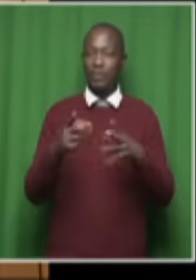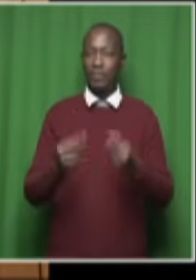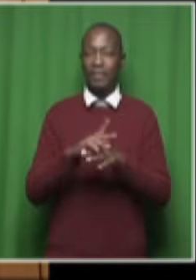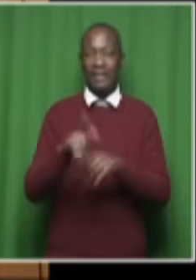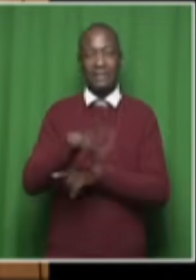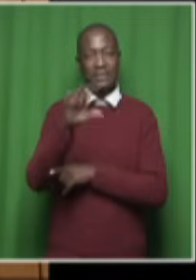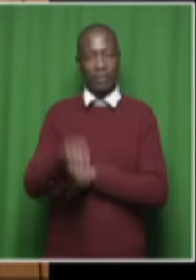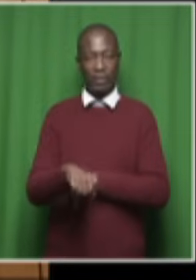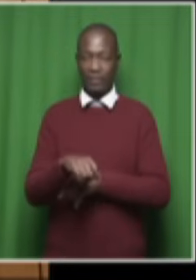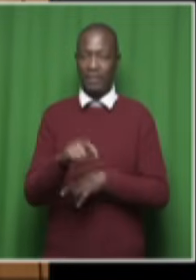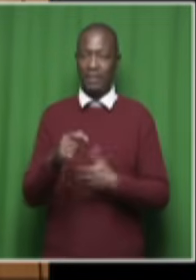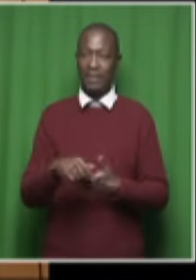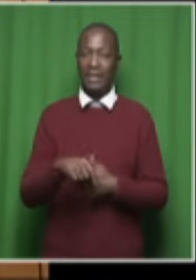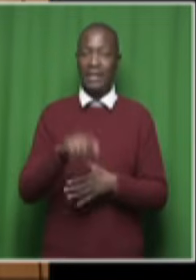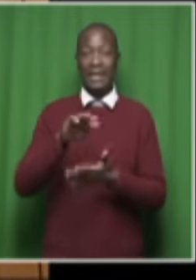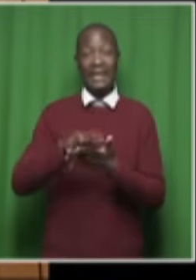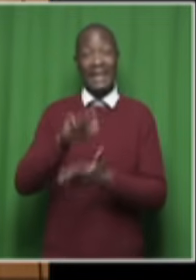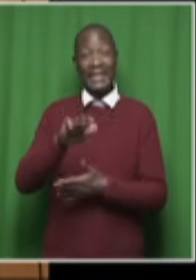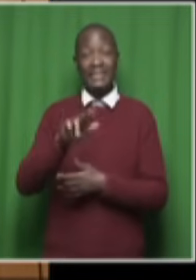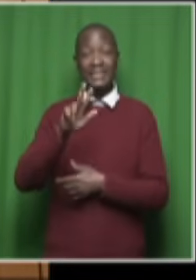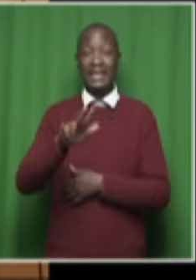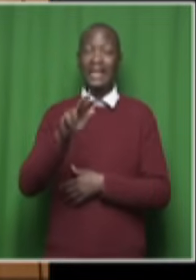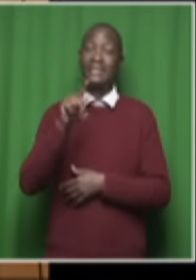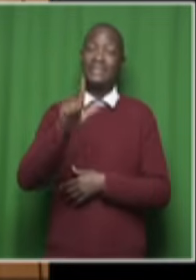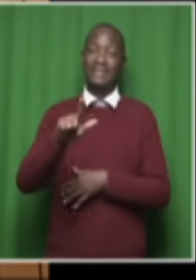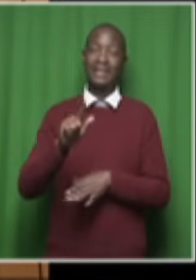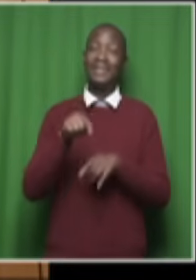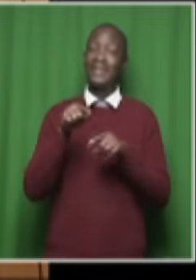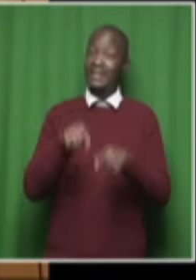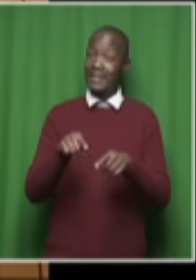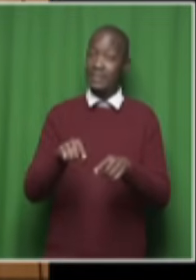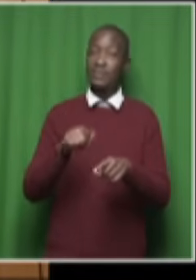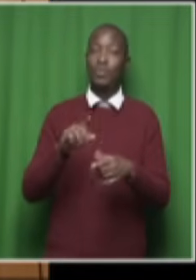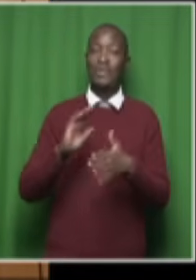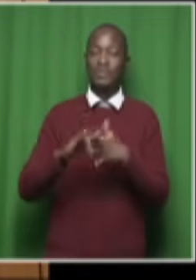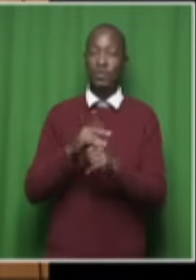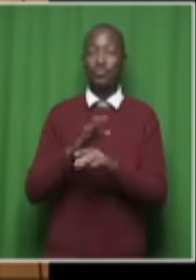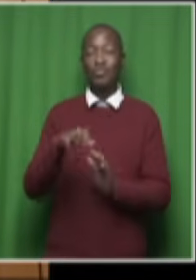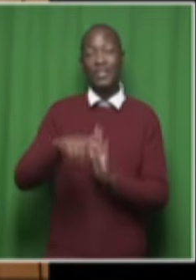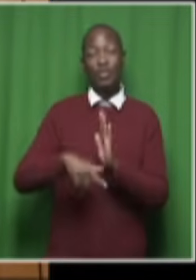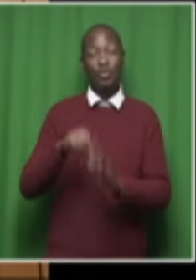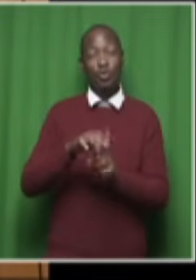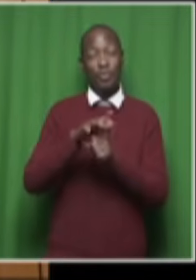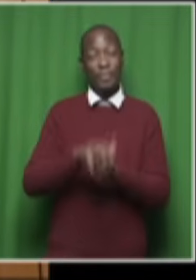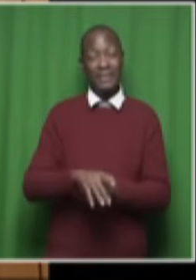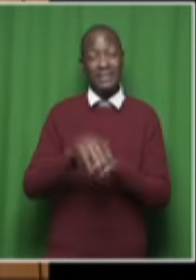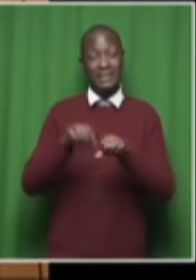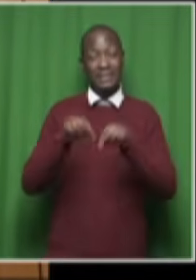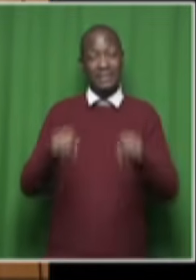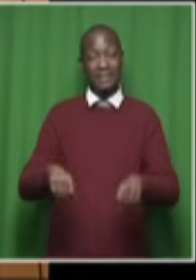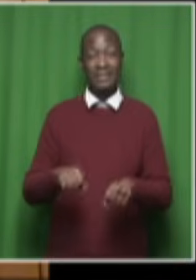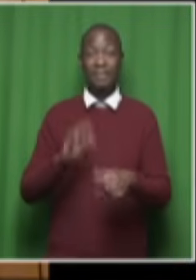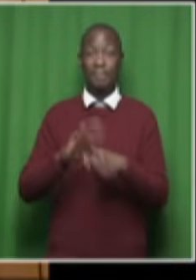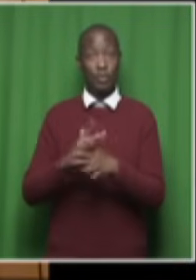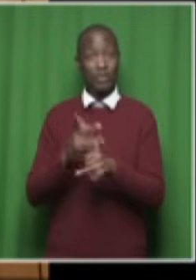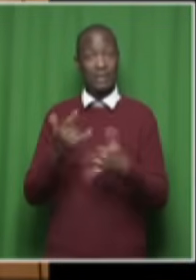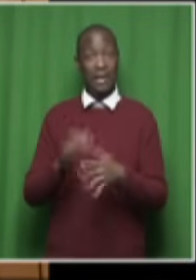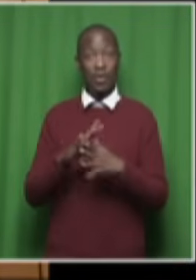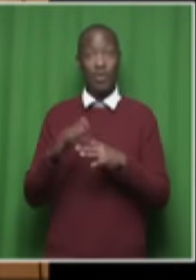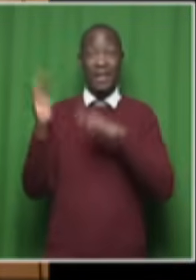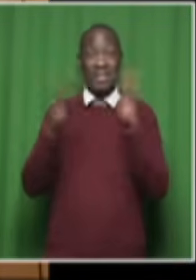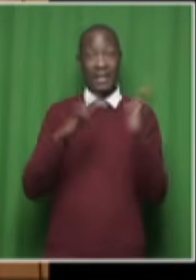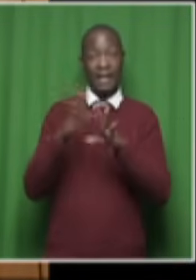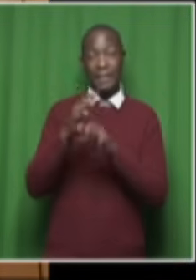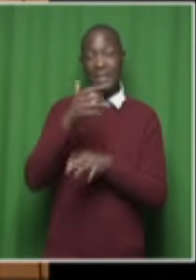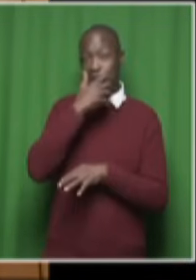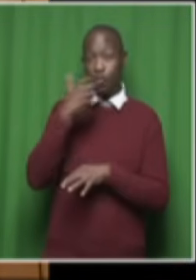South Africa in 1987. Those were all part of this type of low pressure system. Now, because the climate is warming up somewhat, you